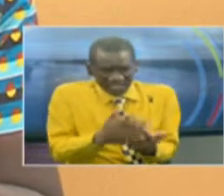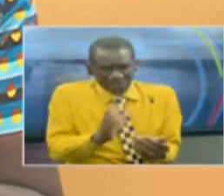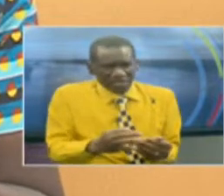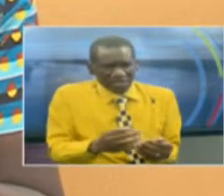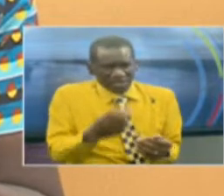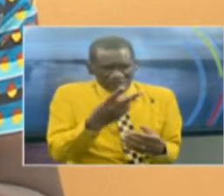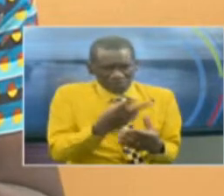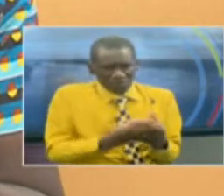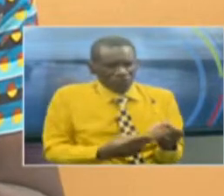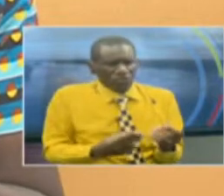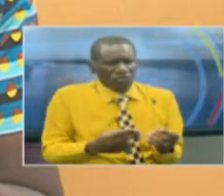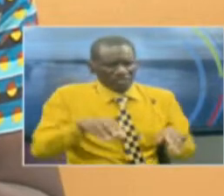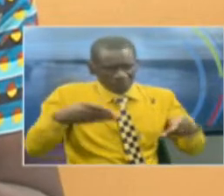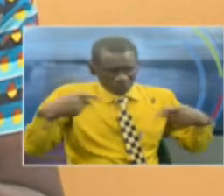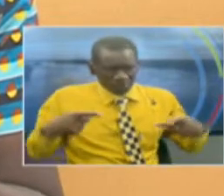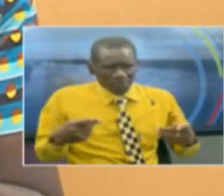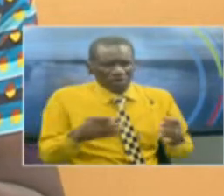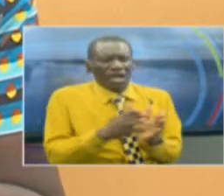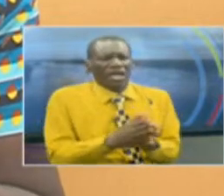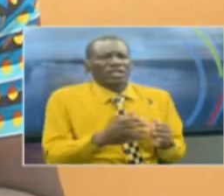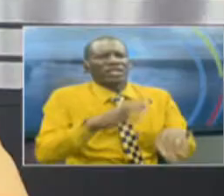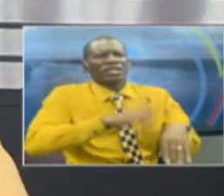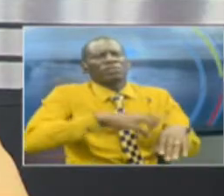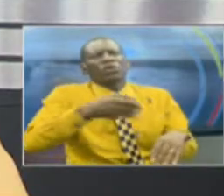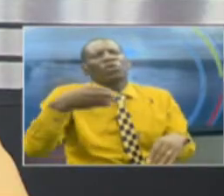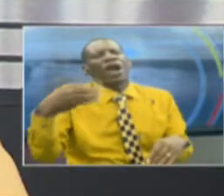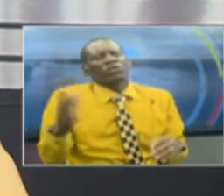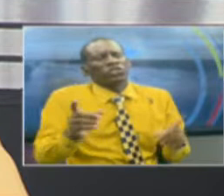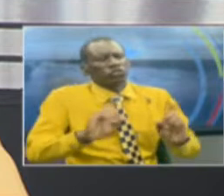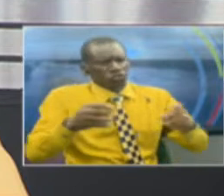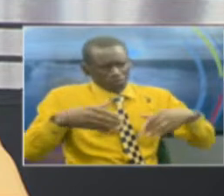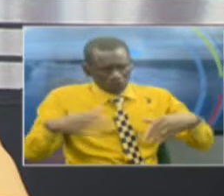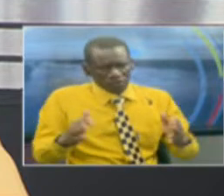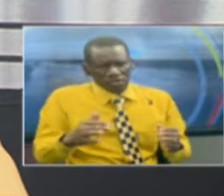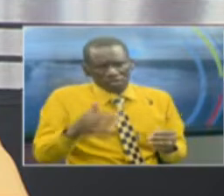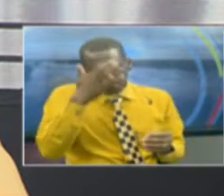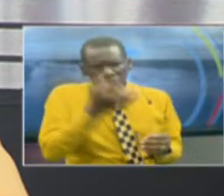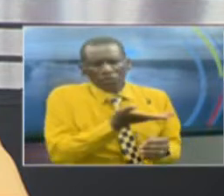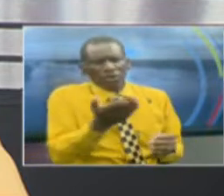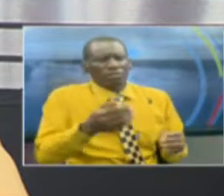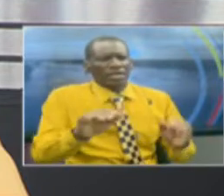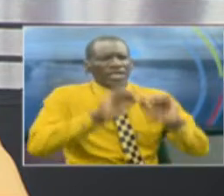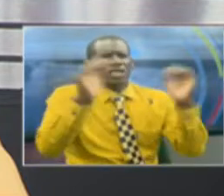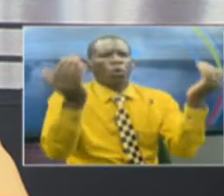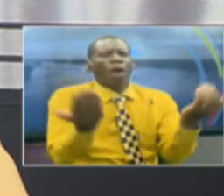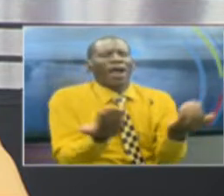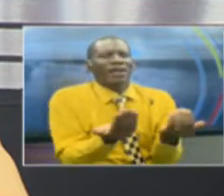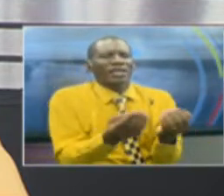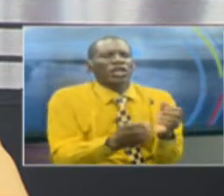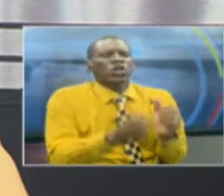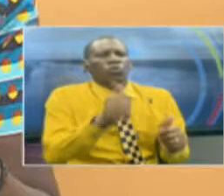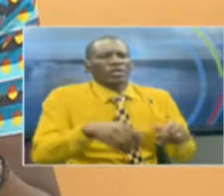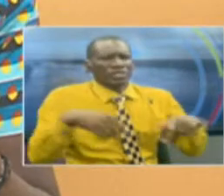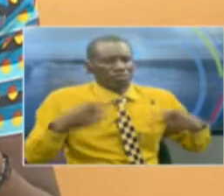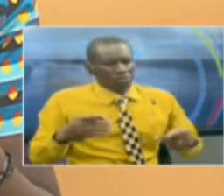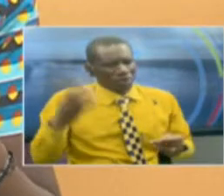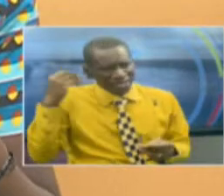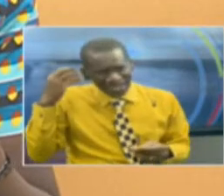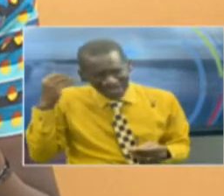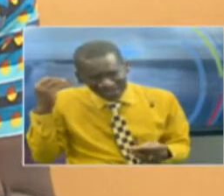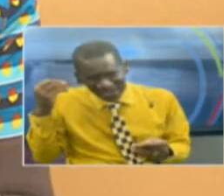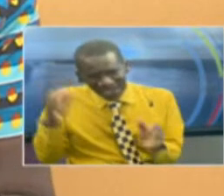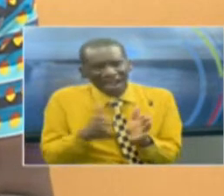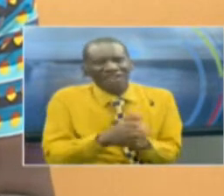the outside world, so that when they go out there, they are not lost, because they're going to be in a world that has people who hear and